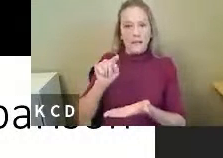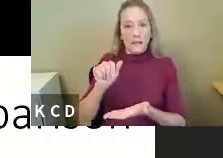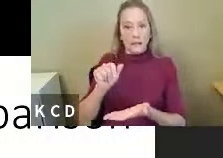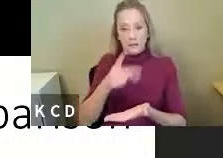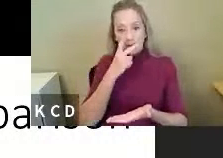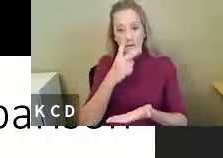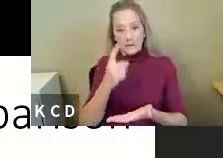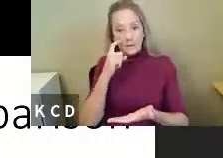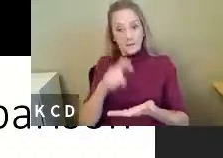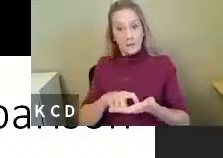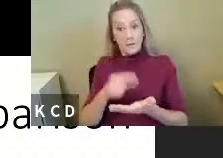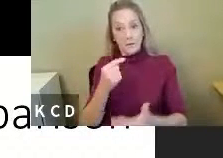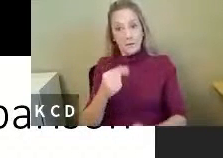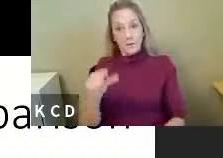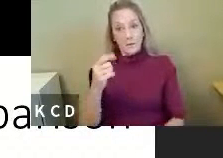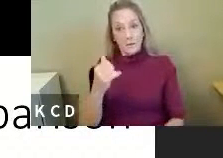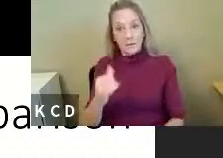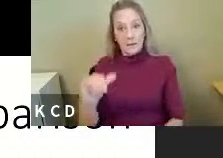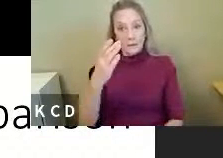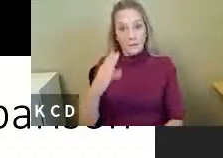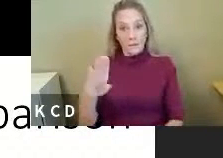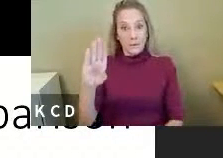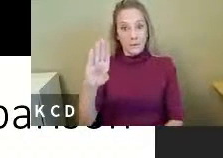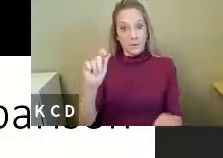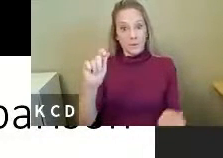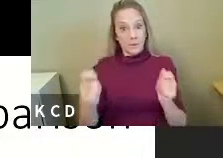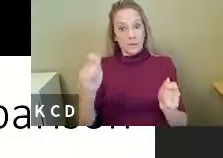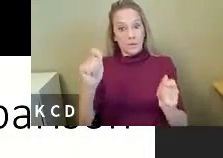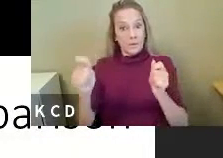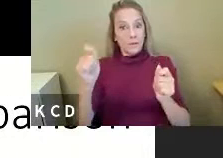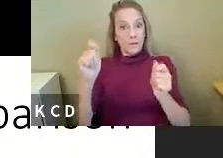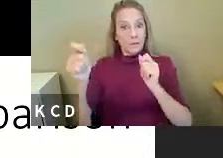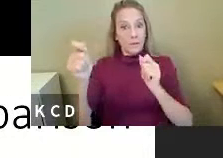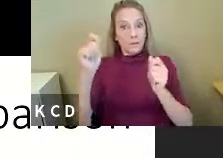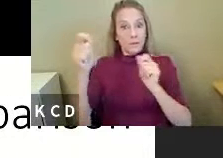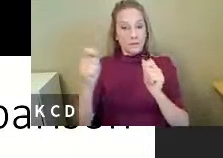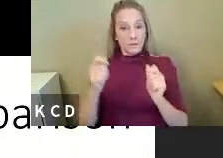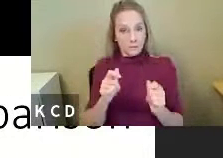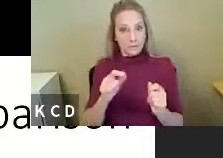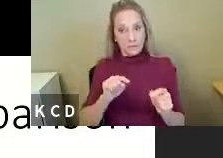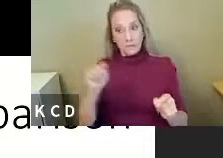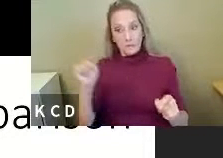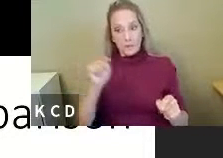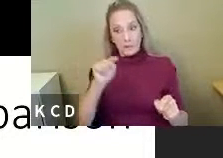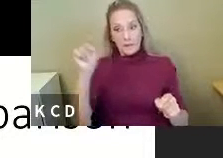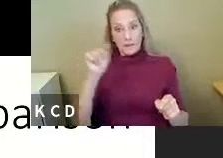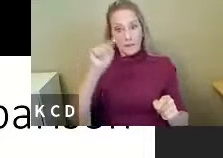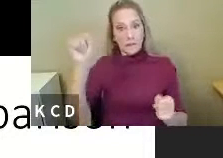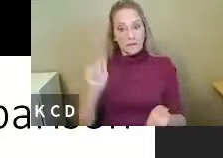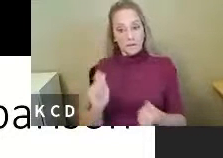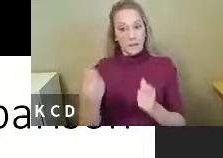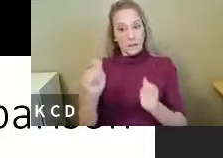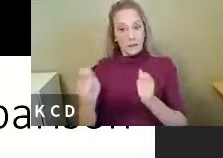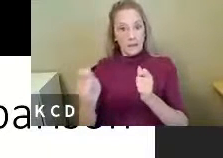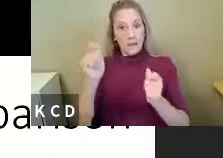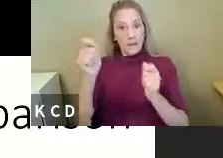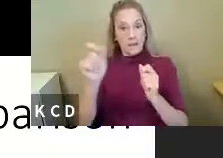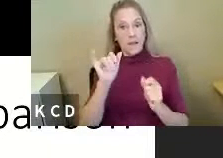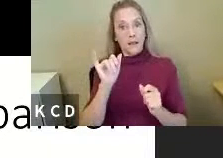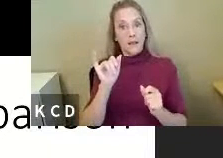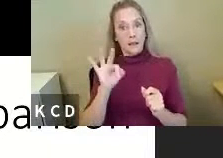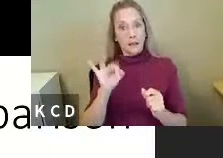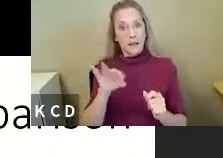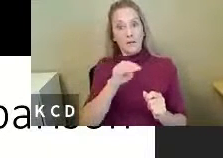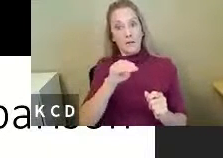few weeks, green, yellow, and blue, how much the trend line changes. And we've also seen if that starts to plateau